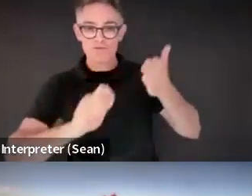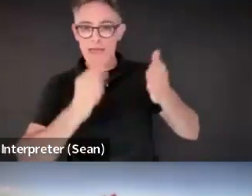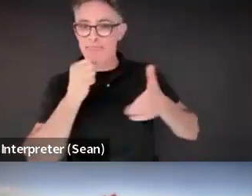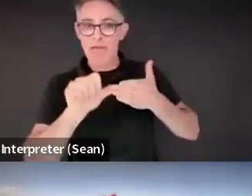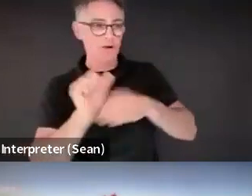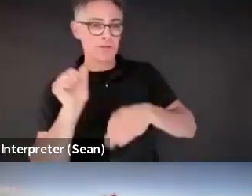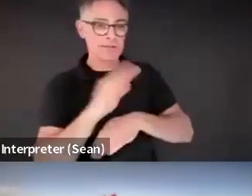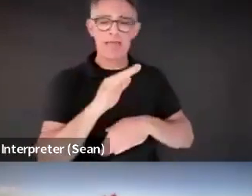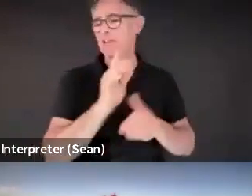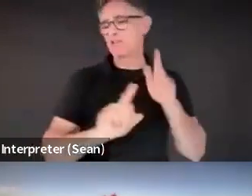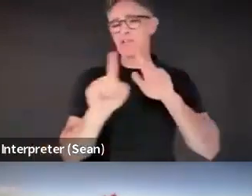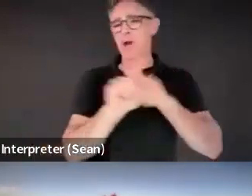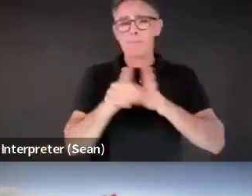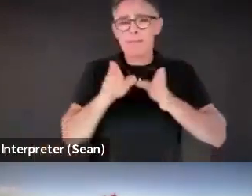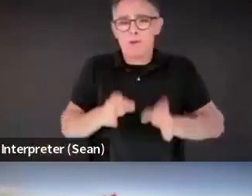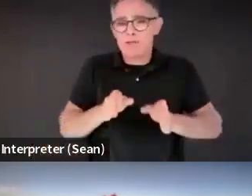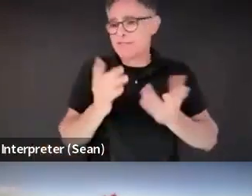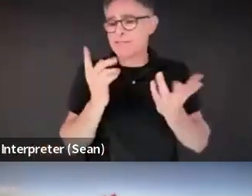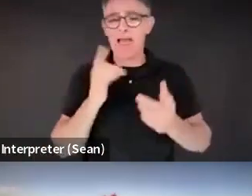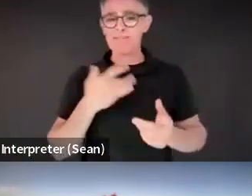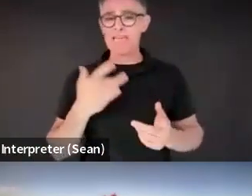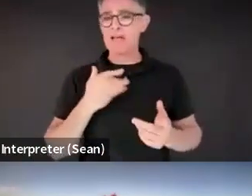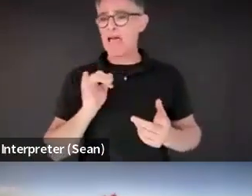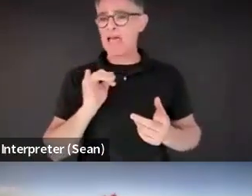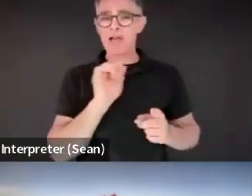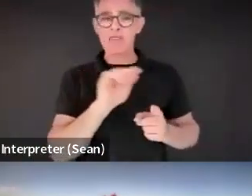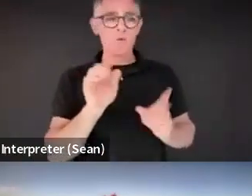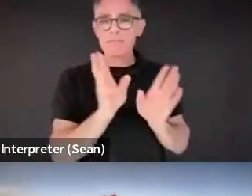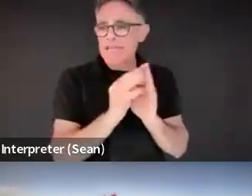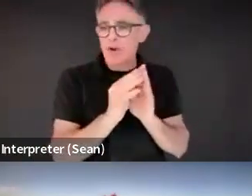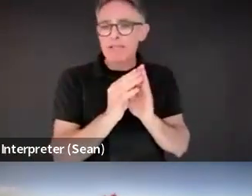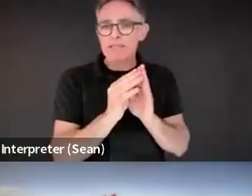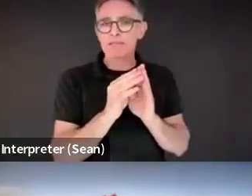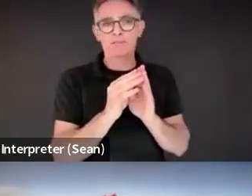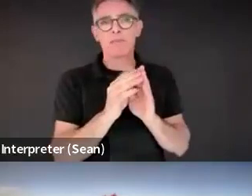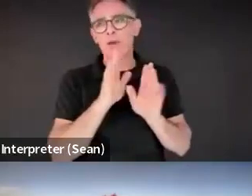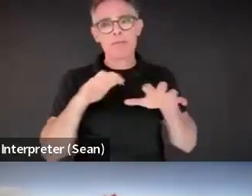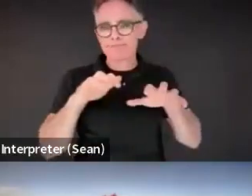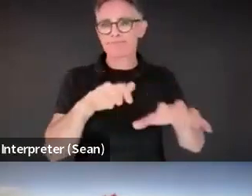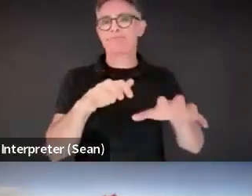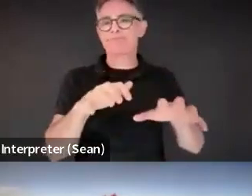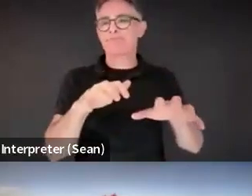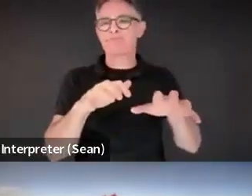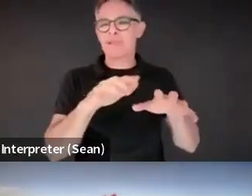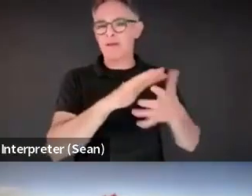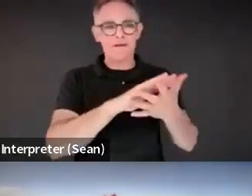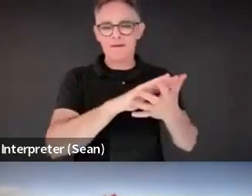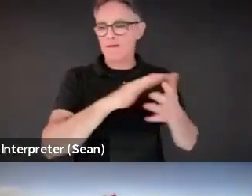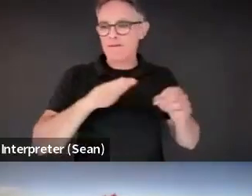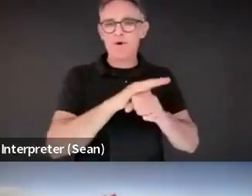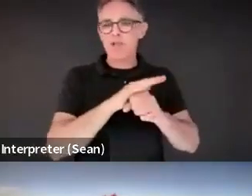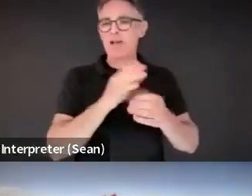to just show up in person. I have a feeling that those hearings, when they're going to be packed with service providers and clients that